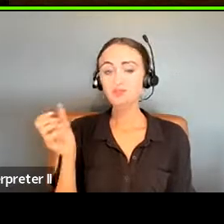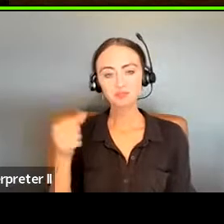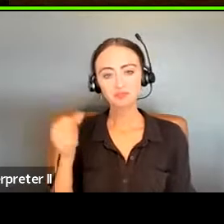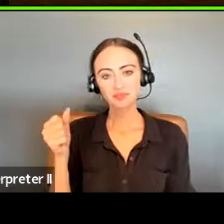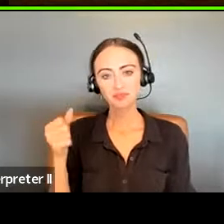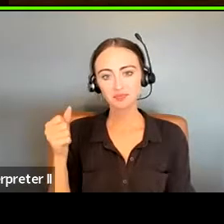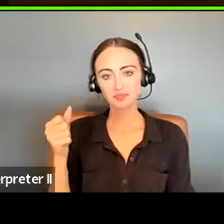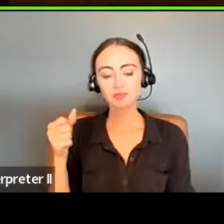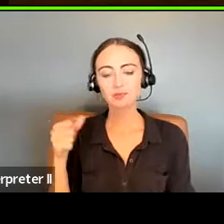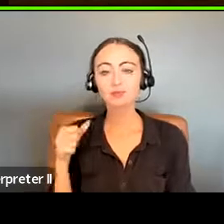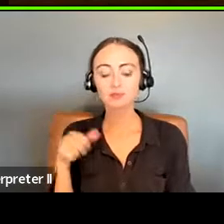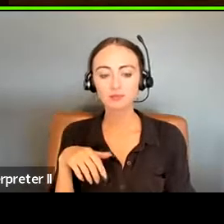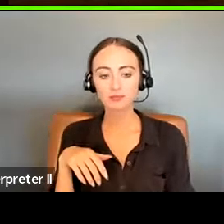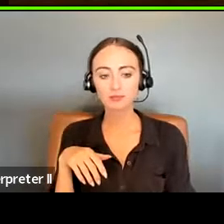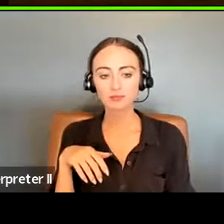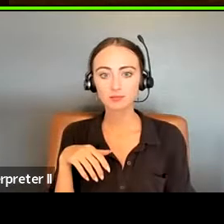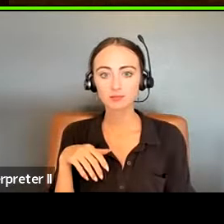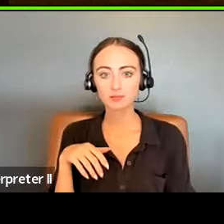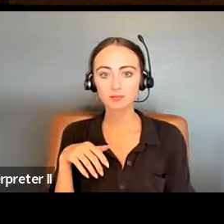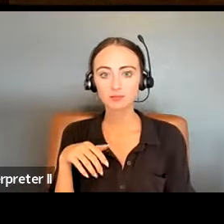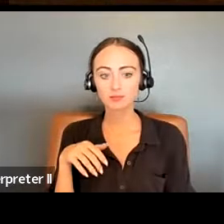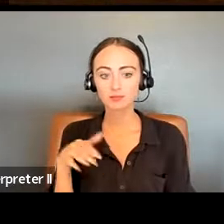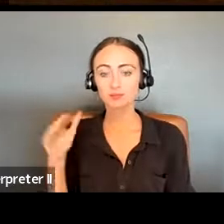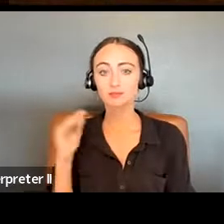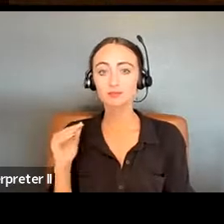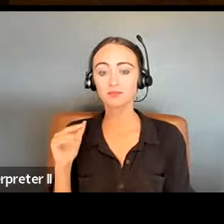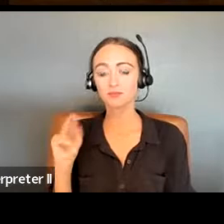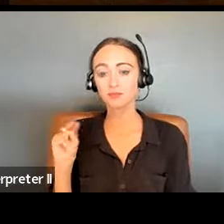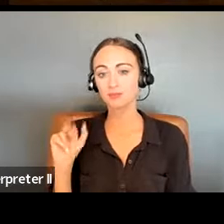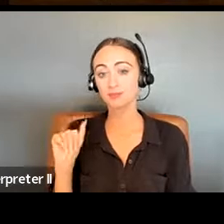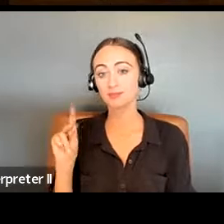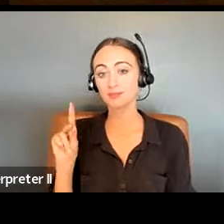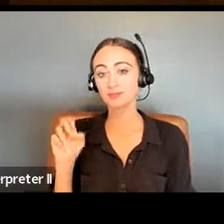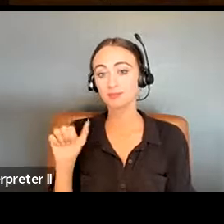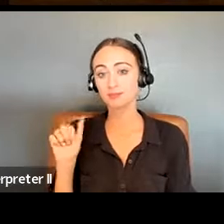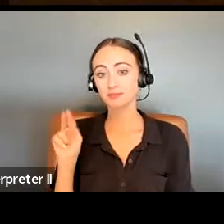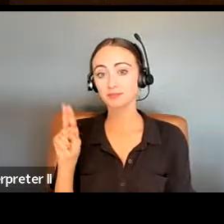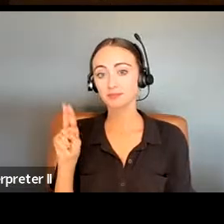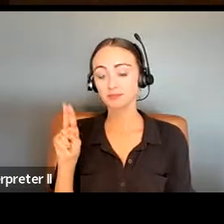Yes. Chairman Mendelson votes yes. Councilmember Nadeau,